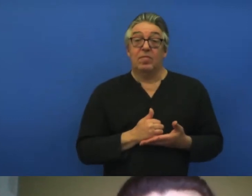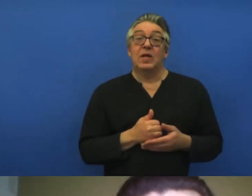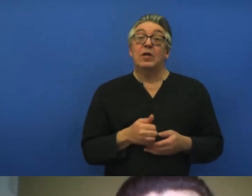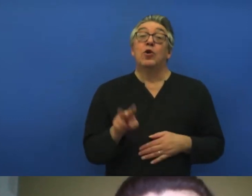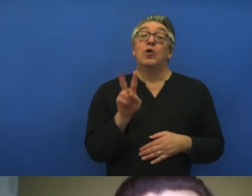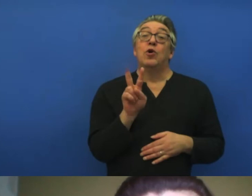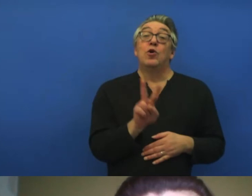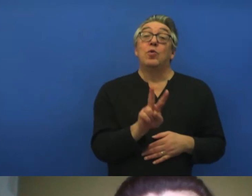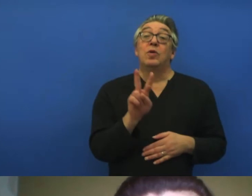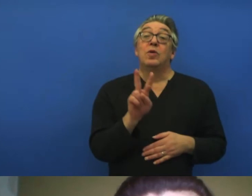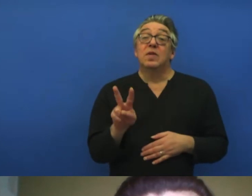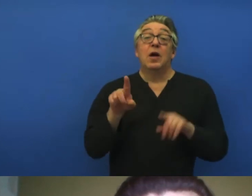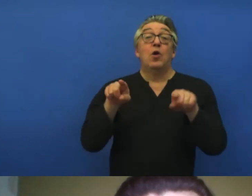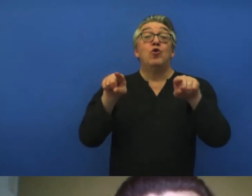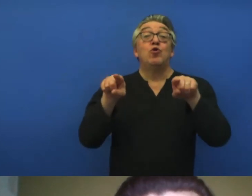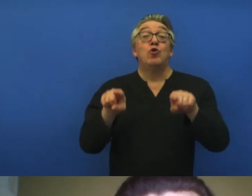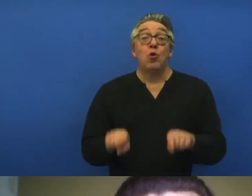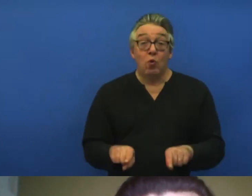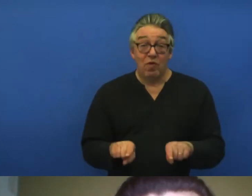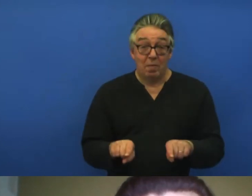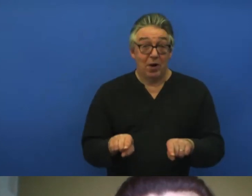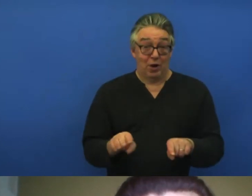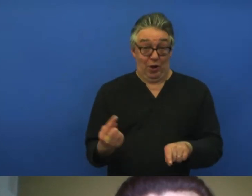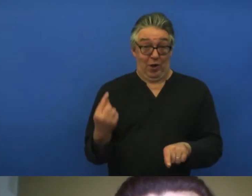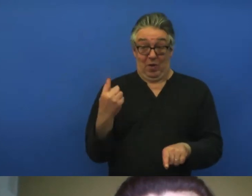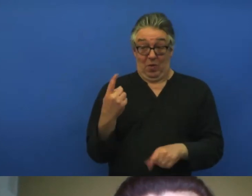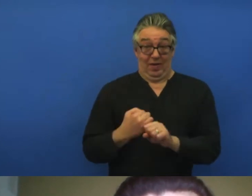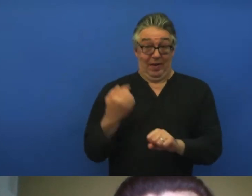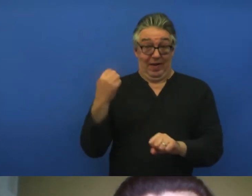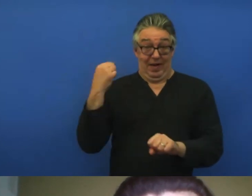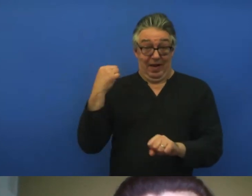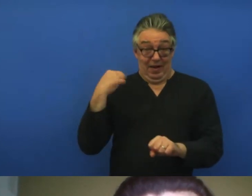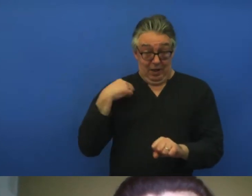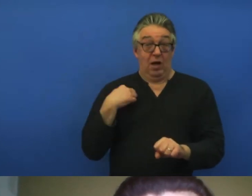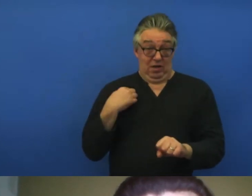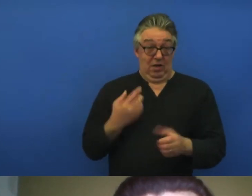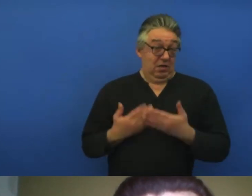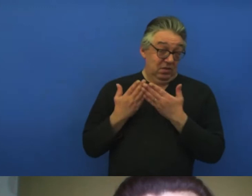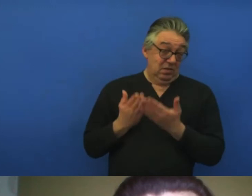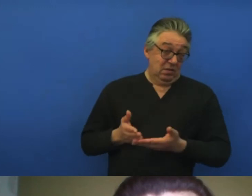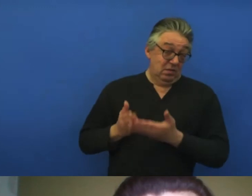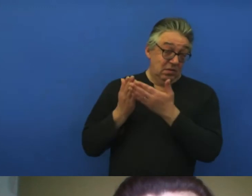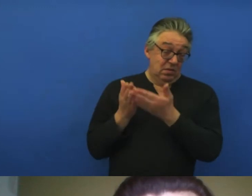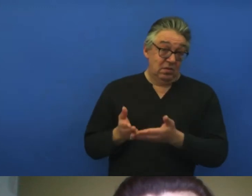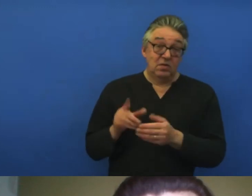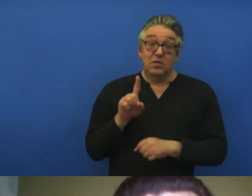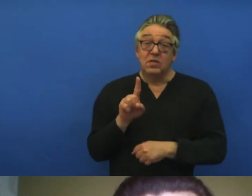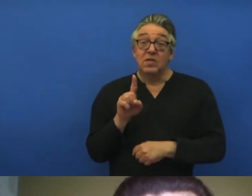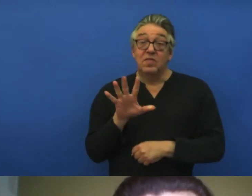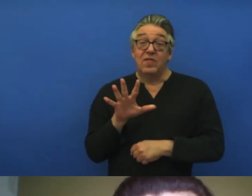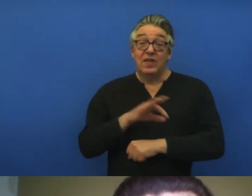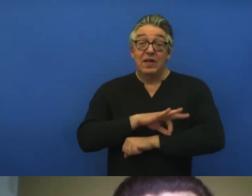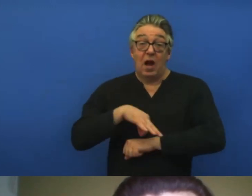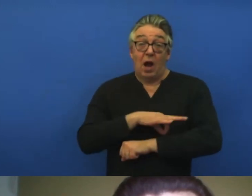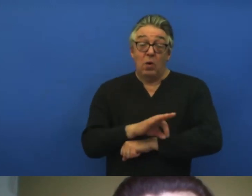year. And I was able to reach Italy through the sea after a 15-hour long journey.